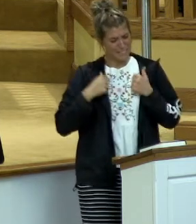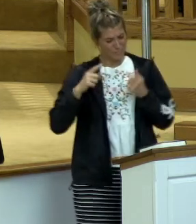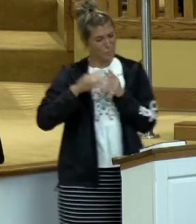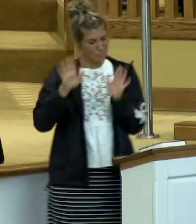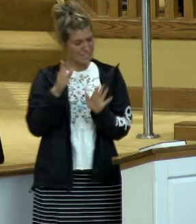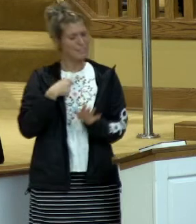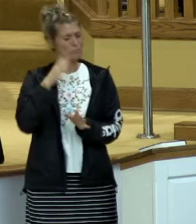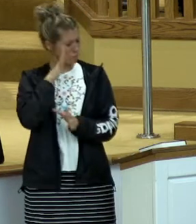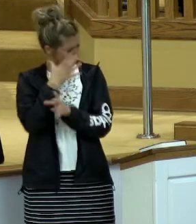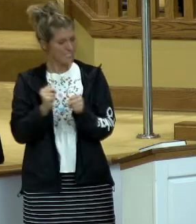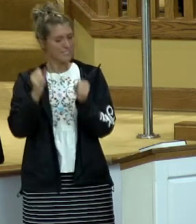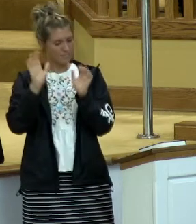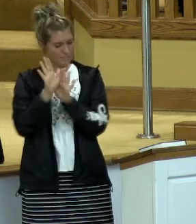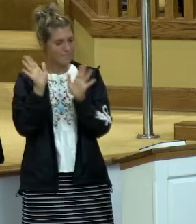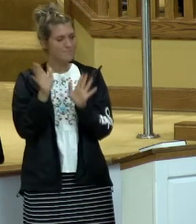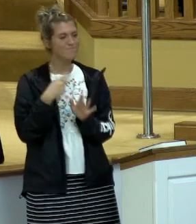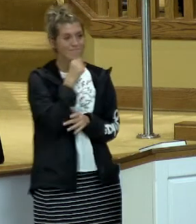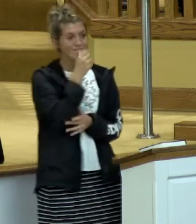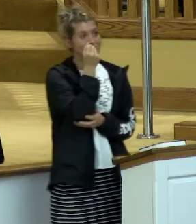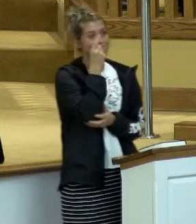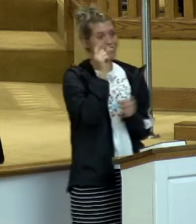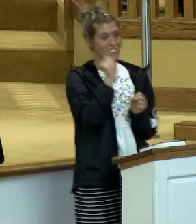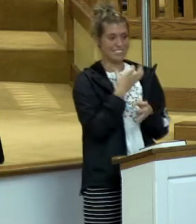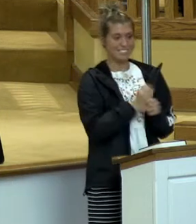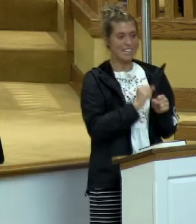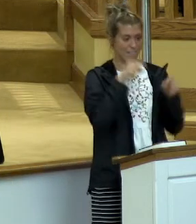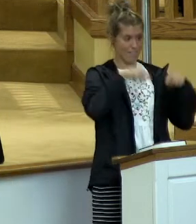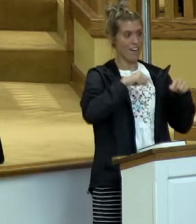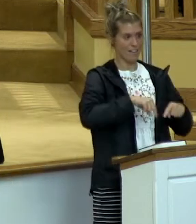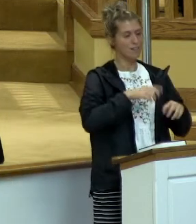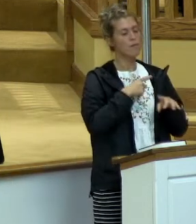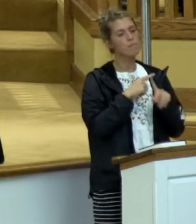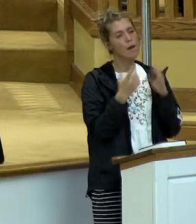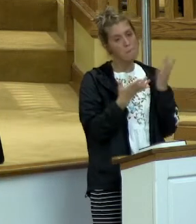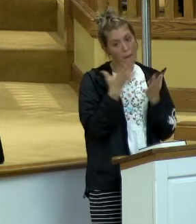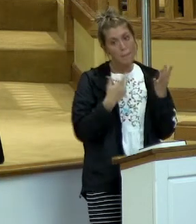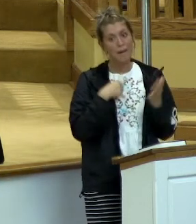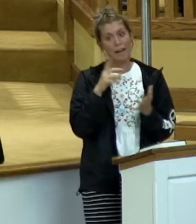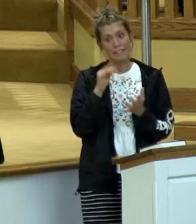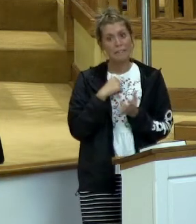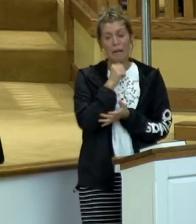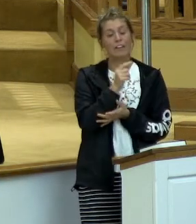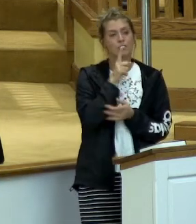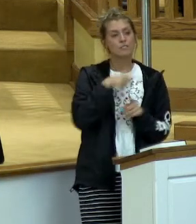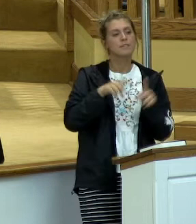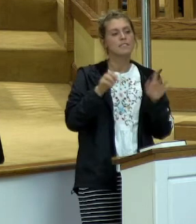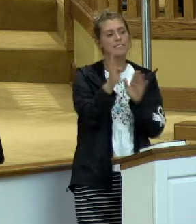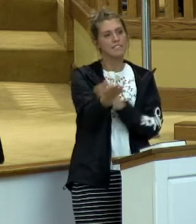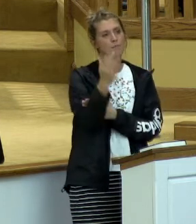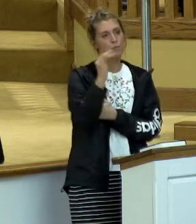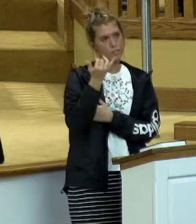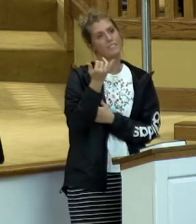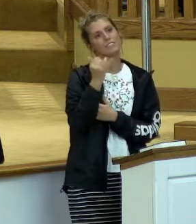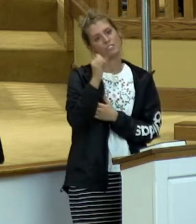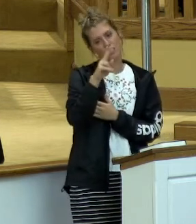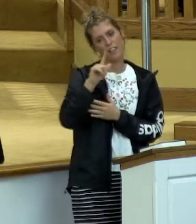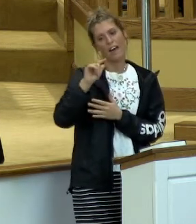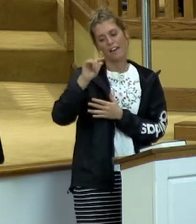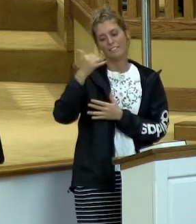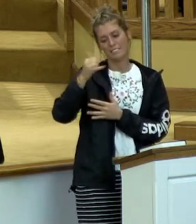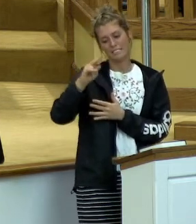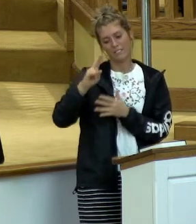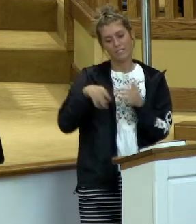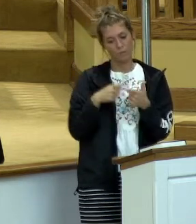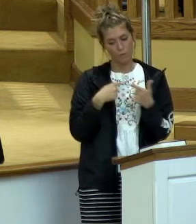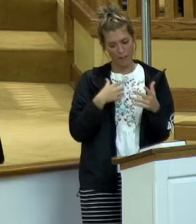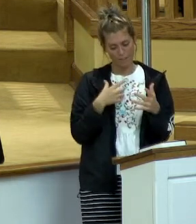till Sunday, I'll get saved on Sunday. And I didn't realize I could have gotten saved right there. Maybe I did. I don't know. But, I mean, Sunday morning on July 17th is when I left